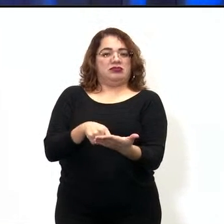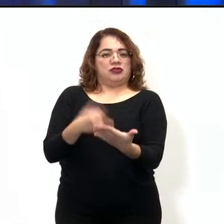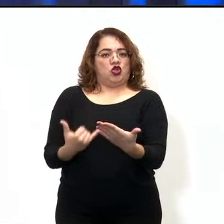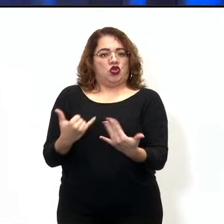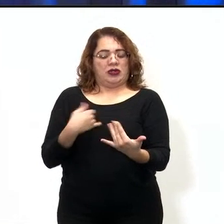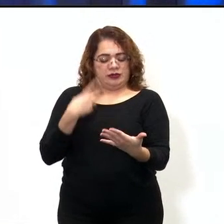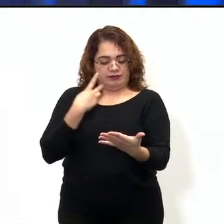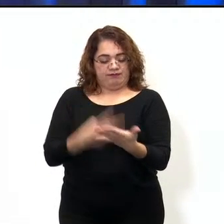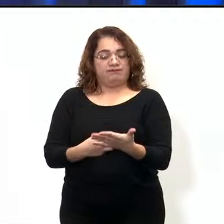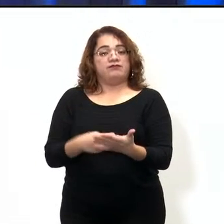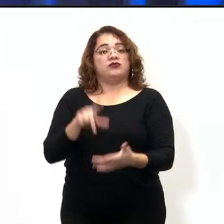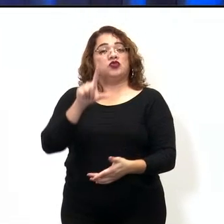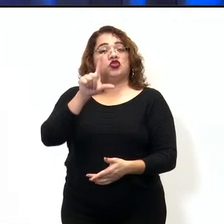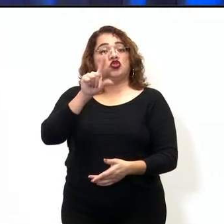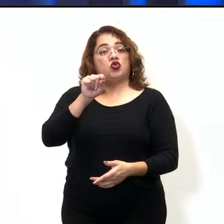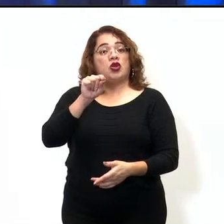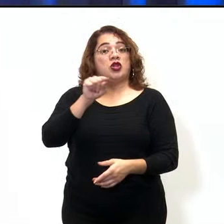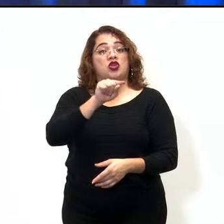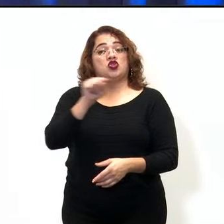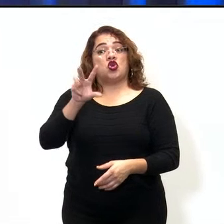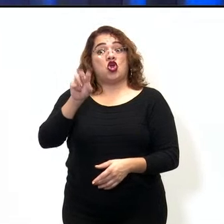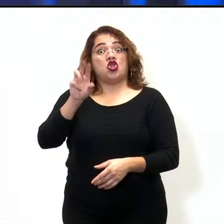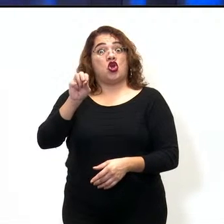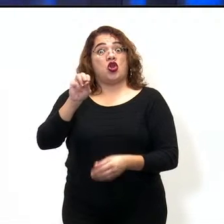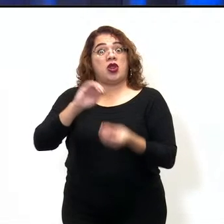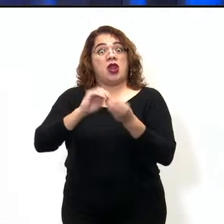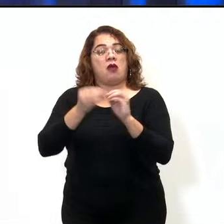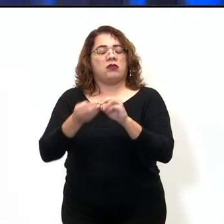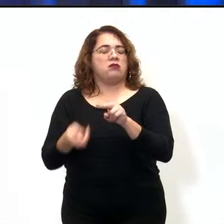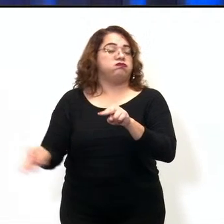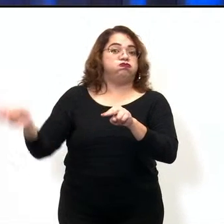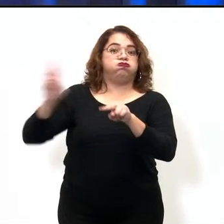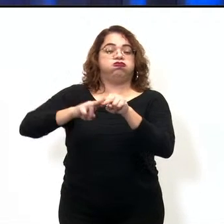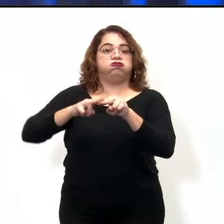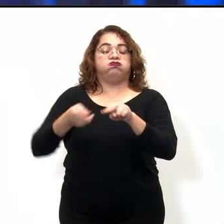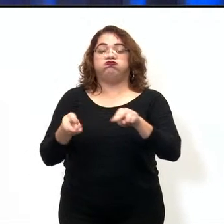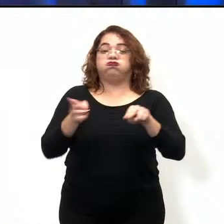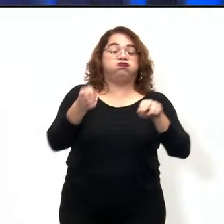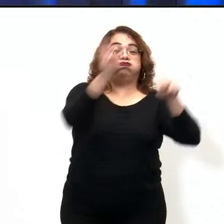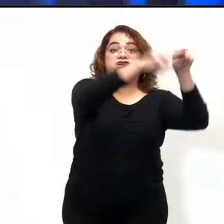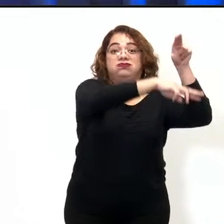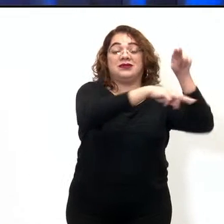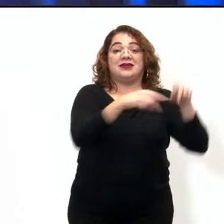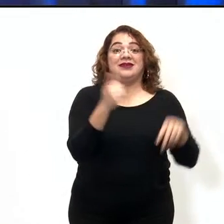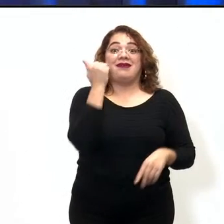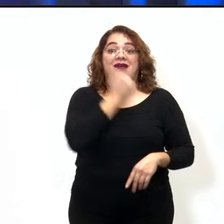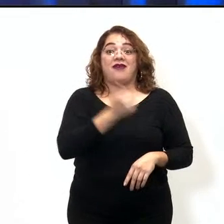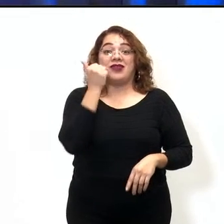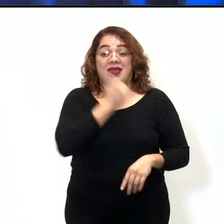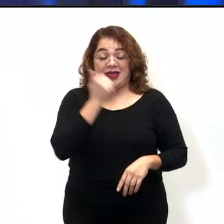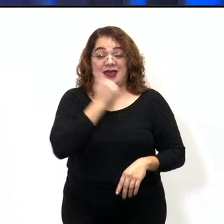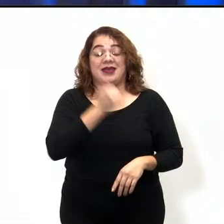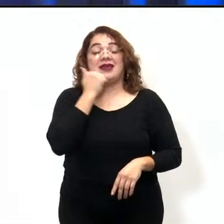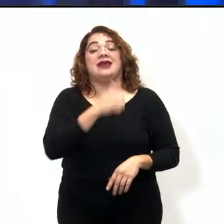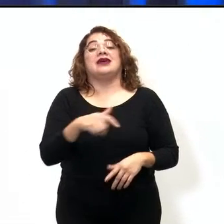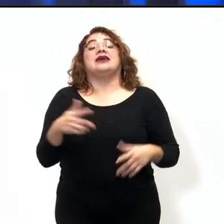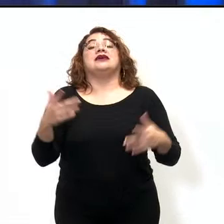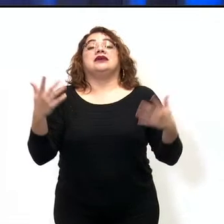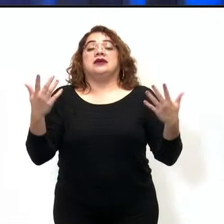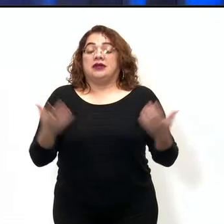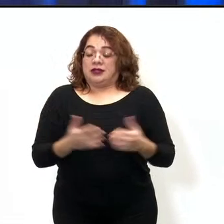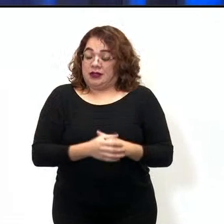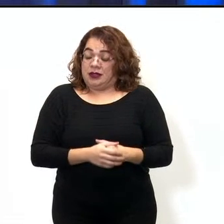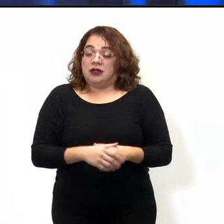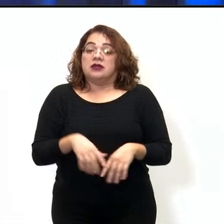increasing by 20 to 30 a day from what we're seeing right now. But in this space, we also do have hope as our